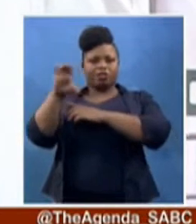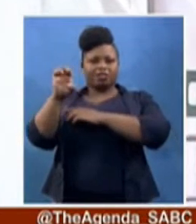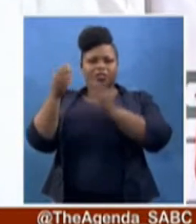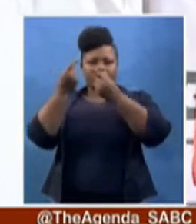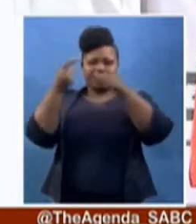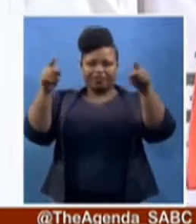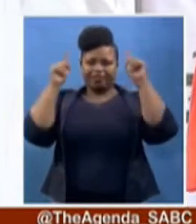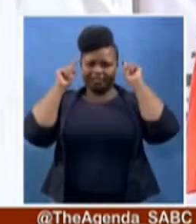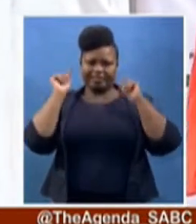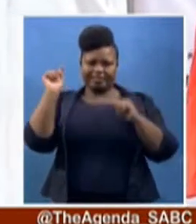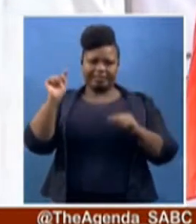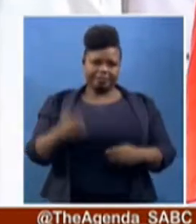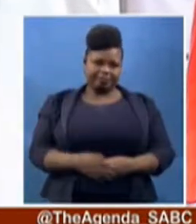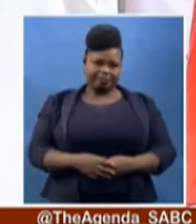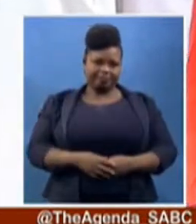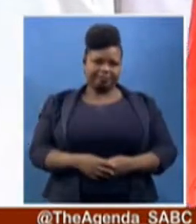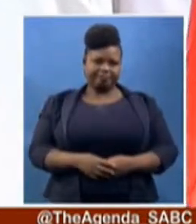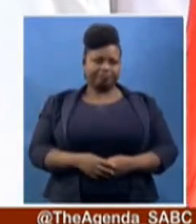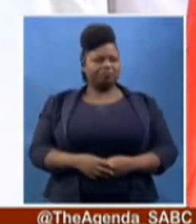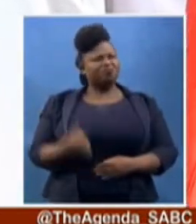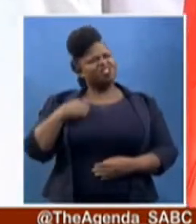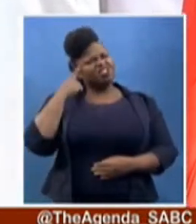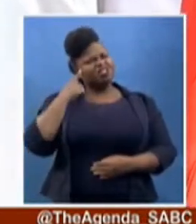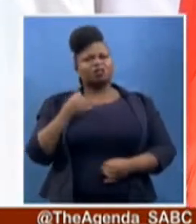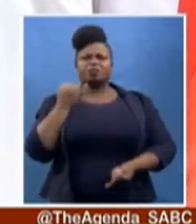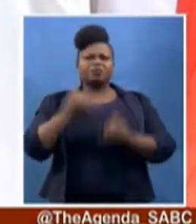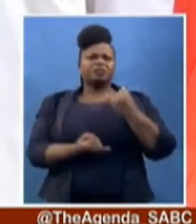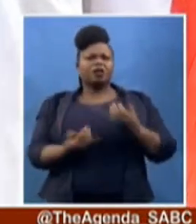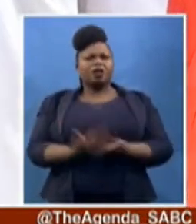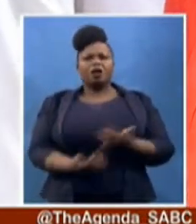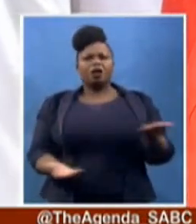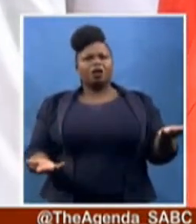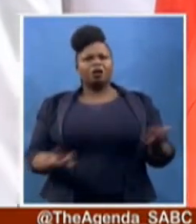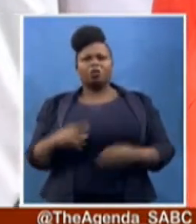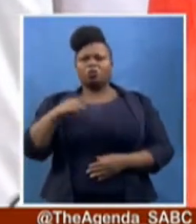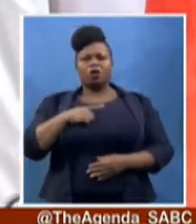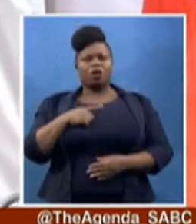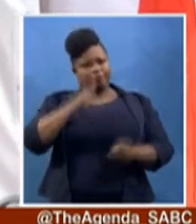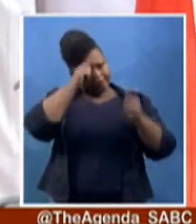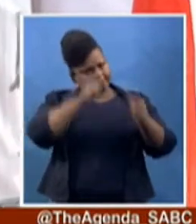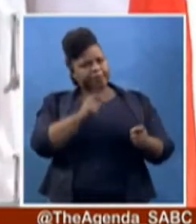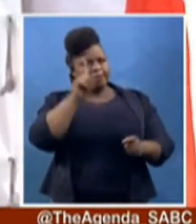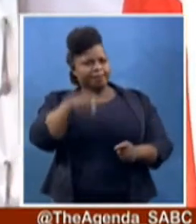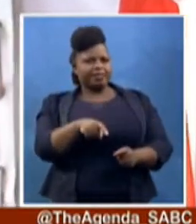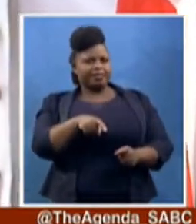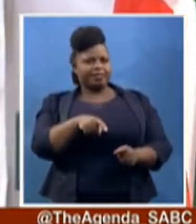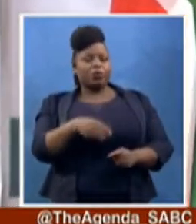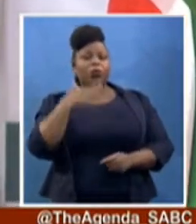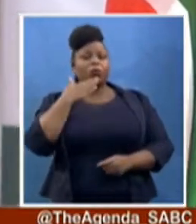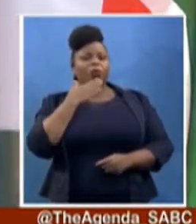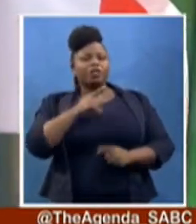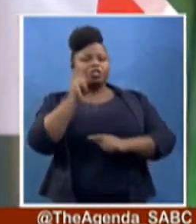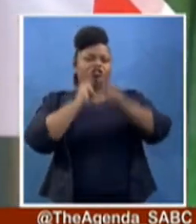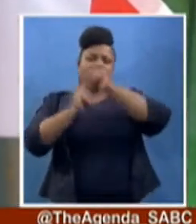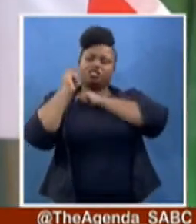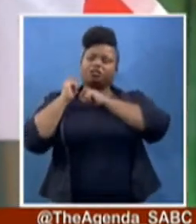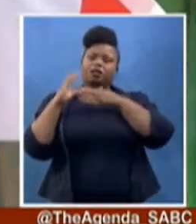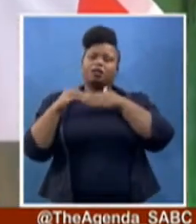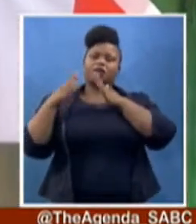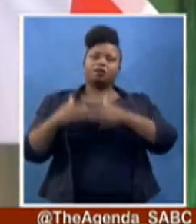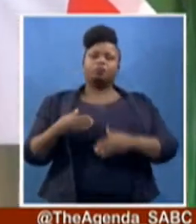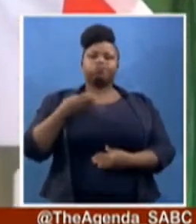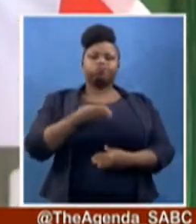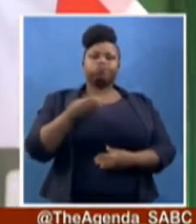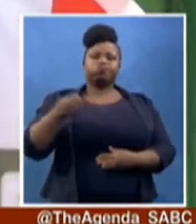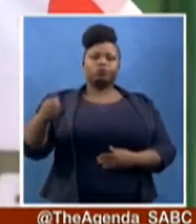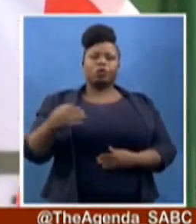mistake, in fact, if I could acknowledge the traditional leadership, Mekhosi Khadi,